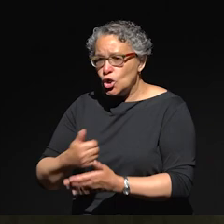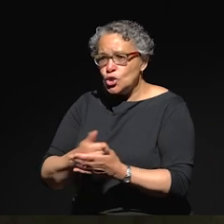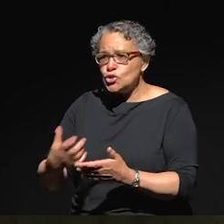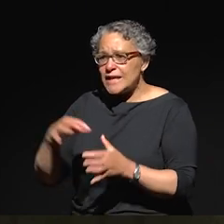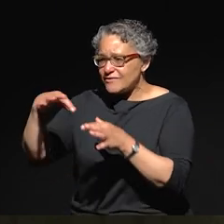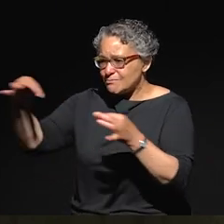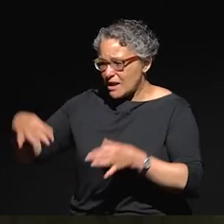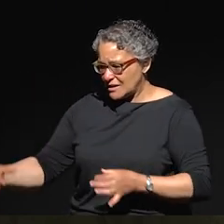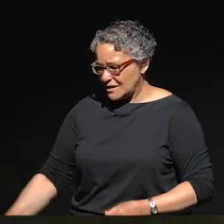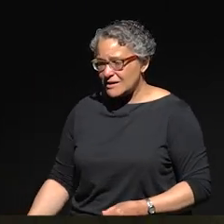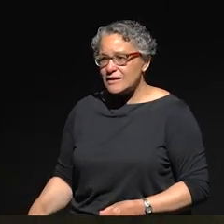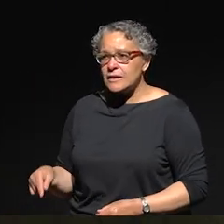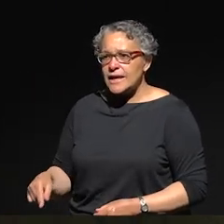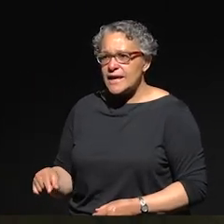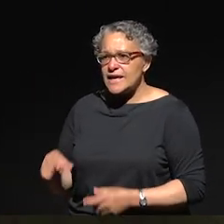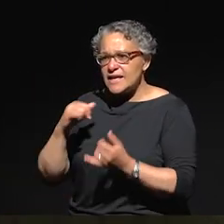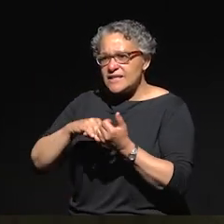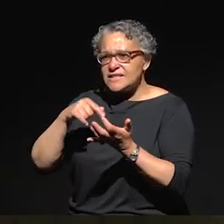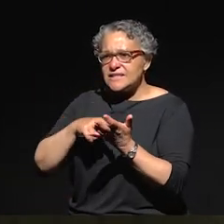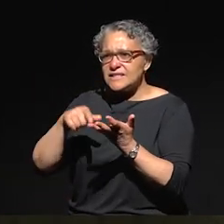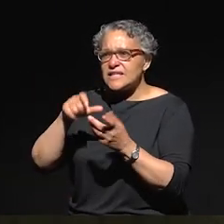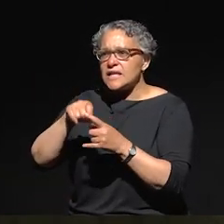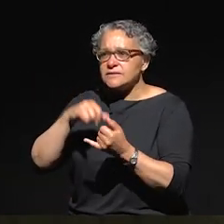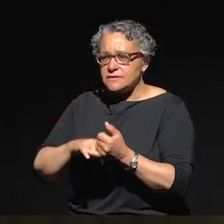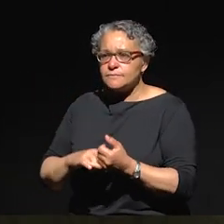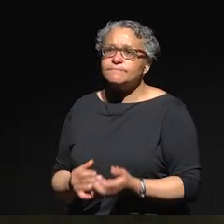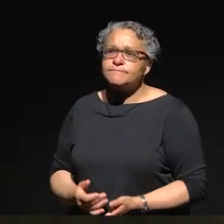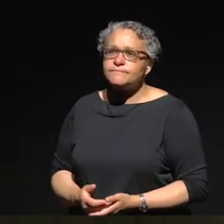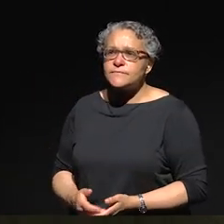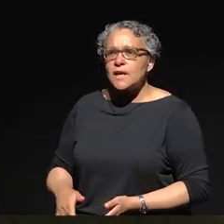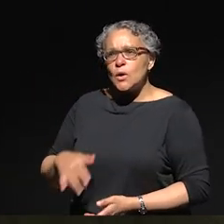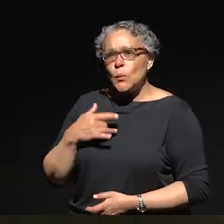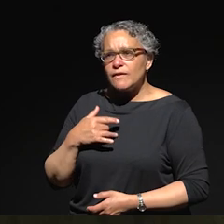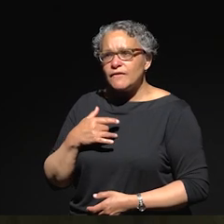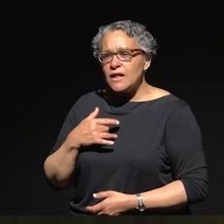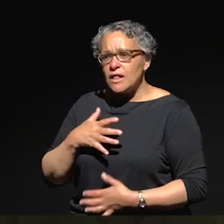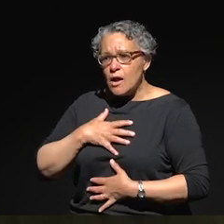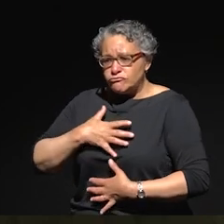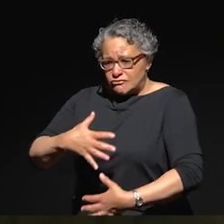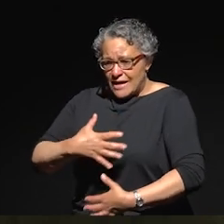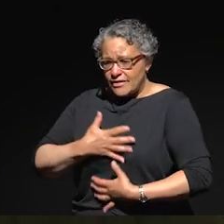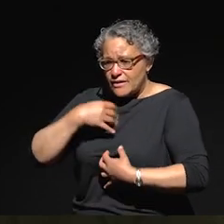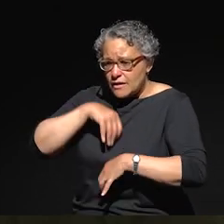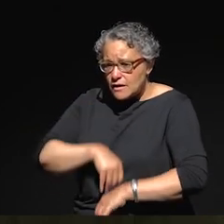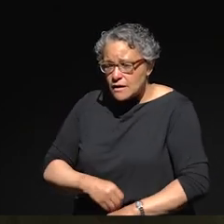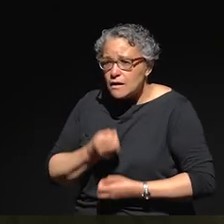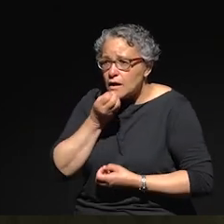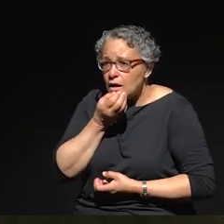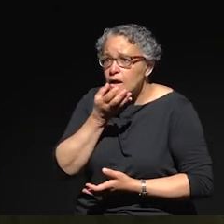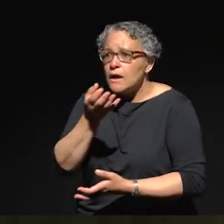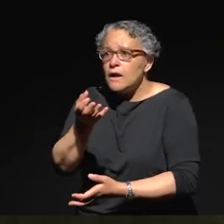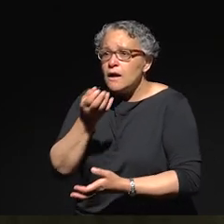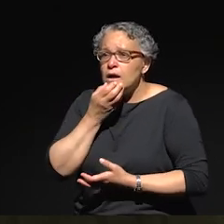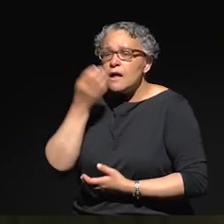studs. And we get a sense of the breath coursing through her body, her lips parting as she contemplates